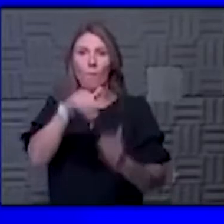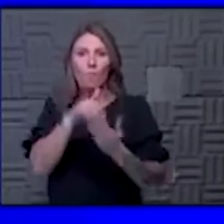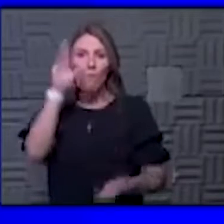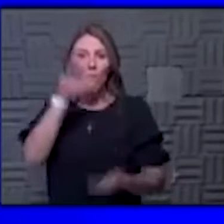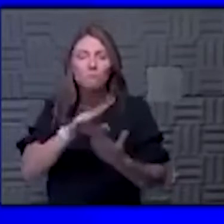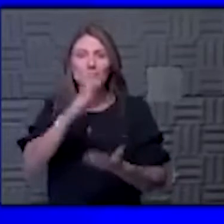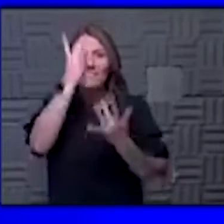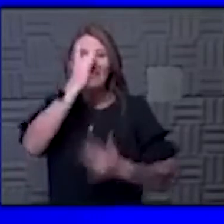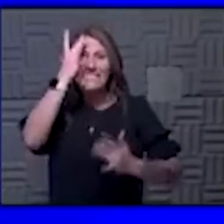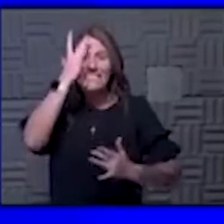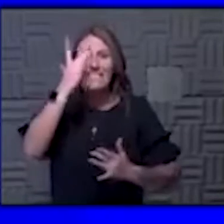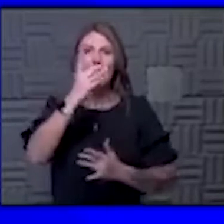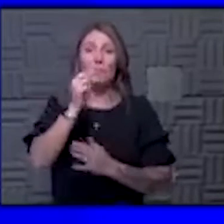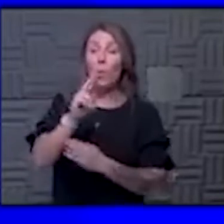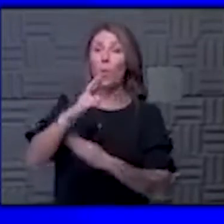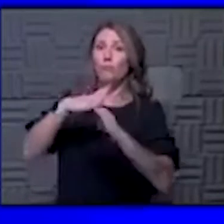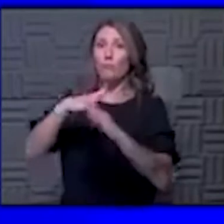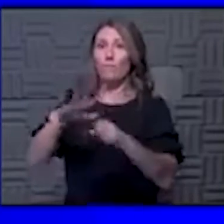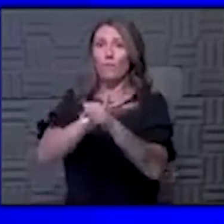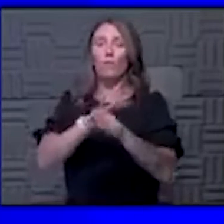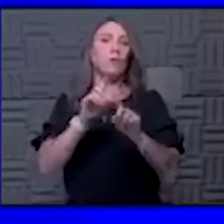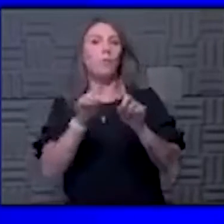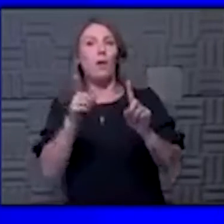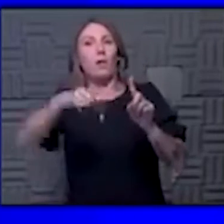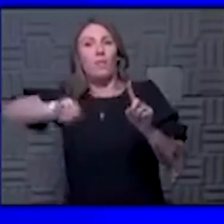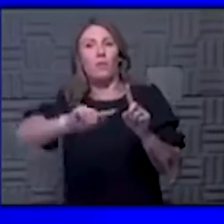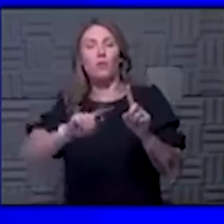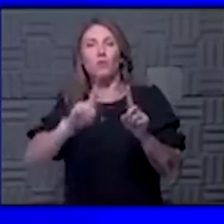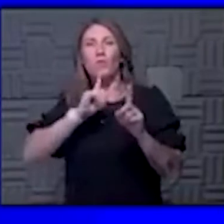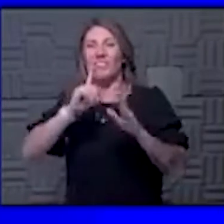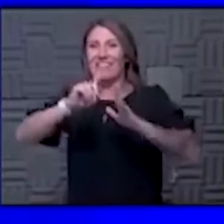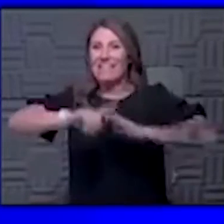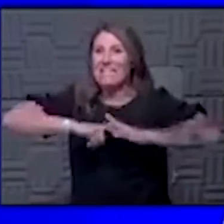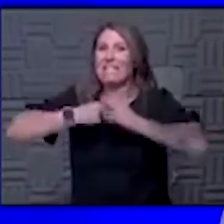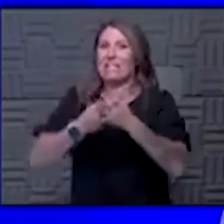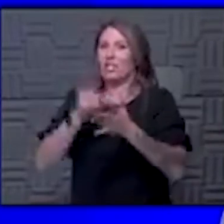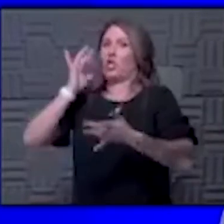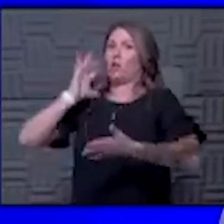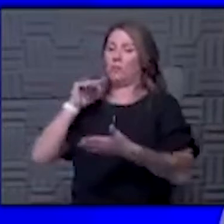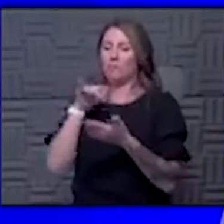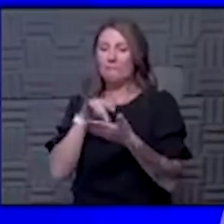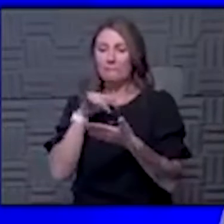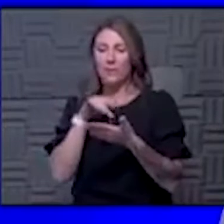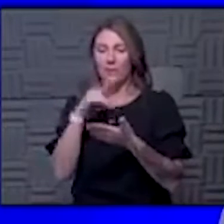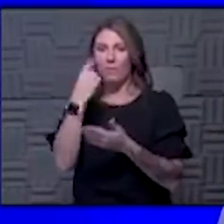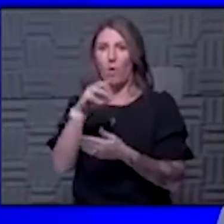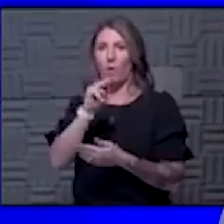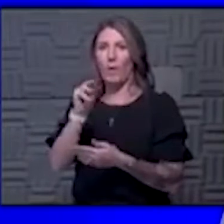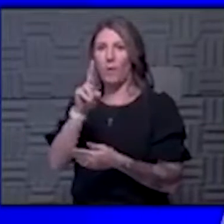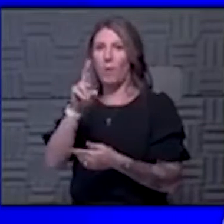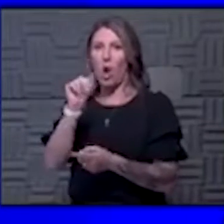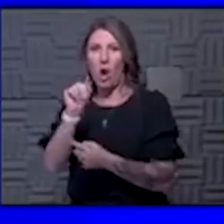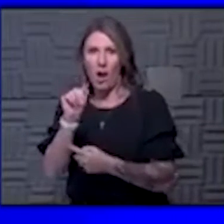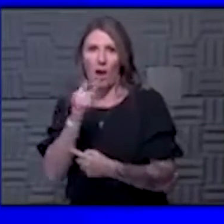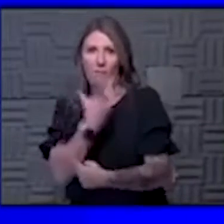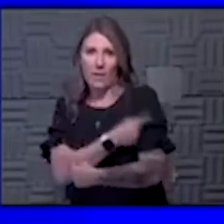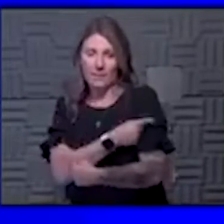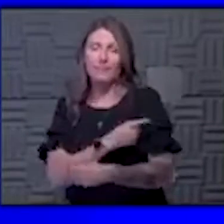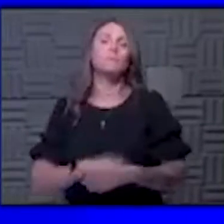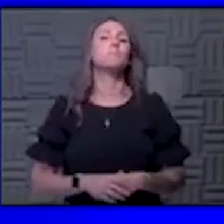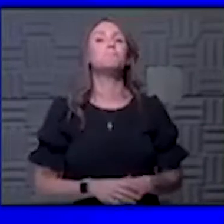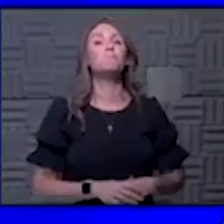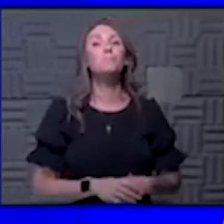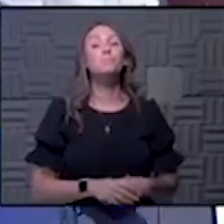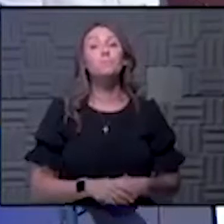severity, or protected fully from disease. But again, those were the initial studies, especially for those mRNA vaccines that I'm aware of. And